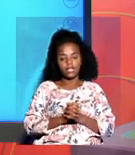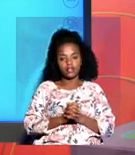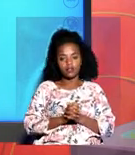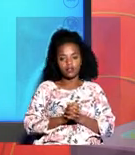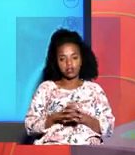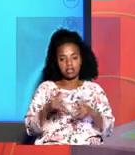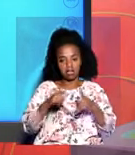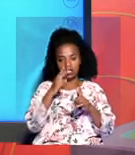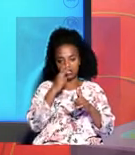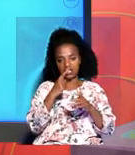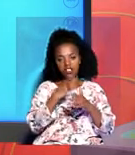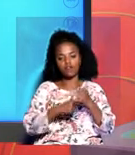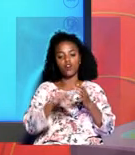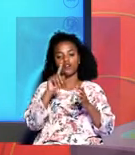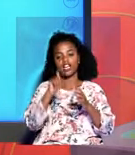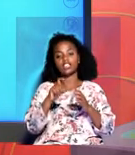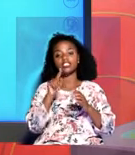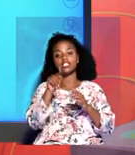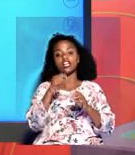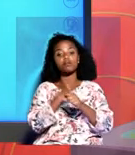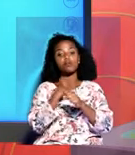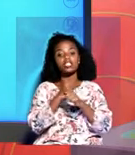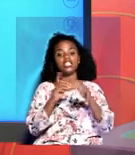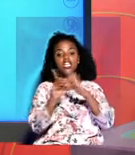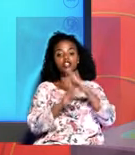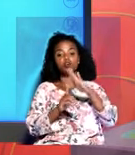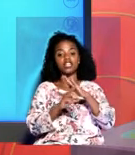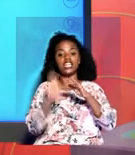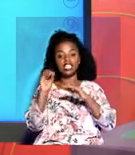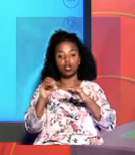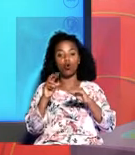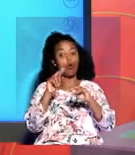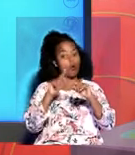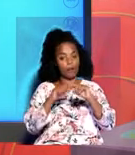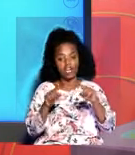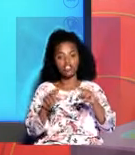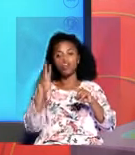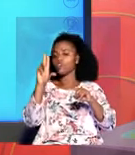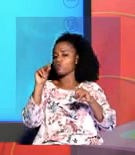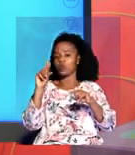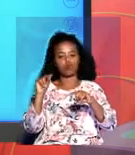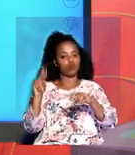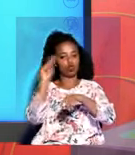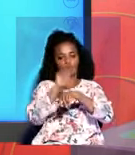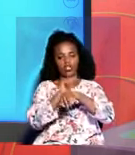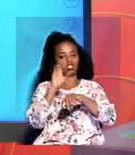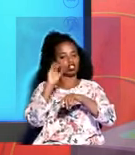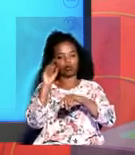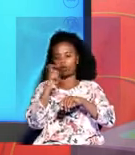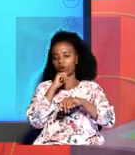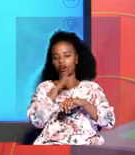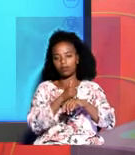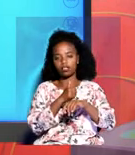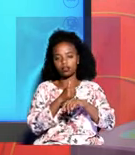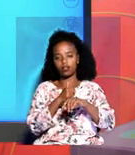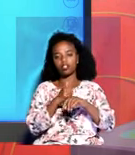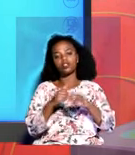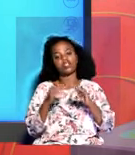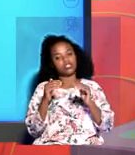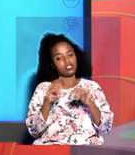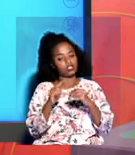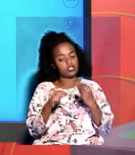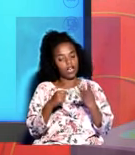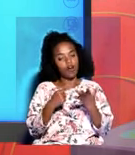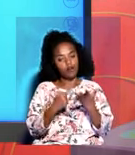let's see the values of x that makes the denominator 0 but not the numerator. Negative 2 makes the denominator 0 but not the numerator.